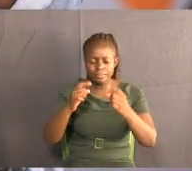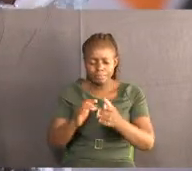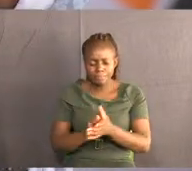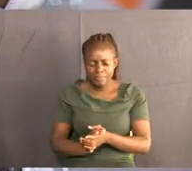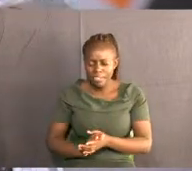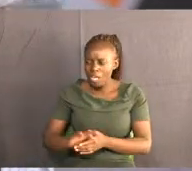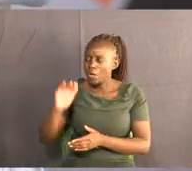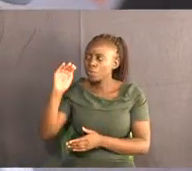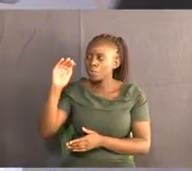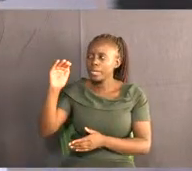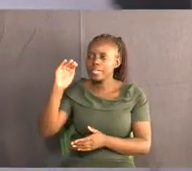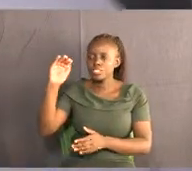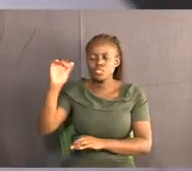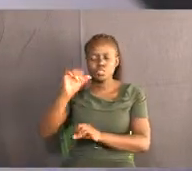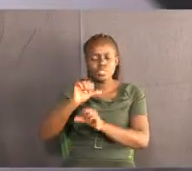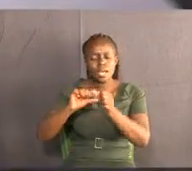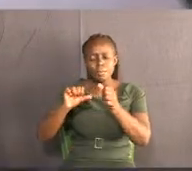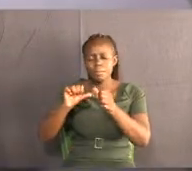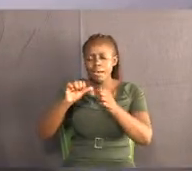Maswali ya dhambi,